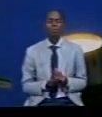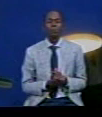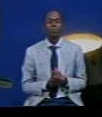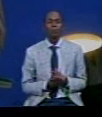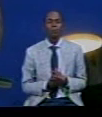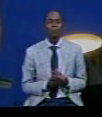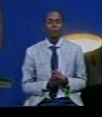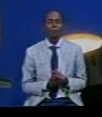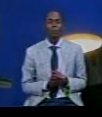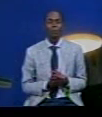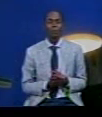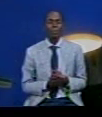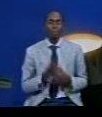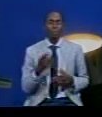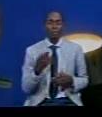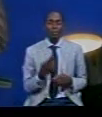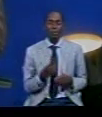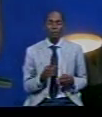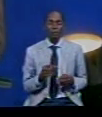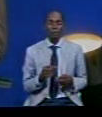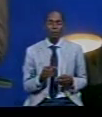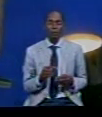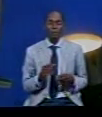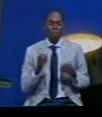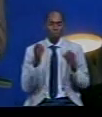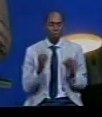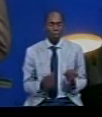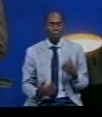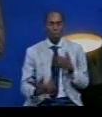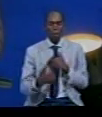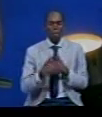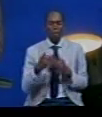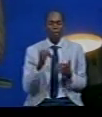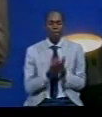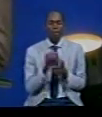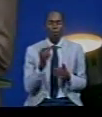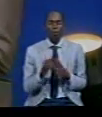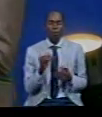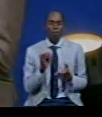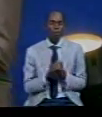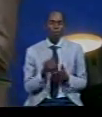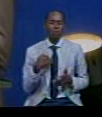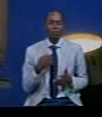There be power behind that word that we are speaking.